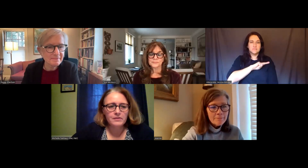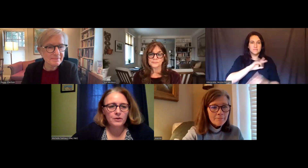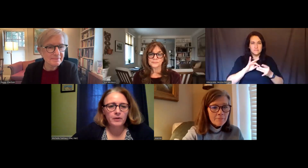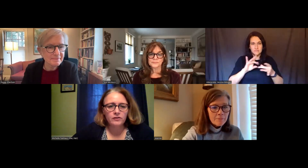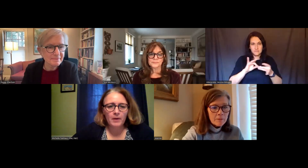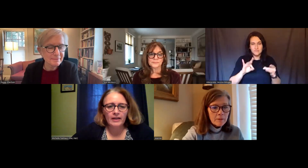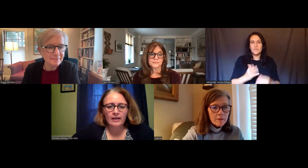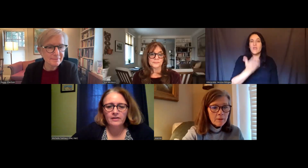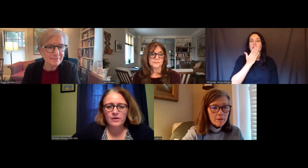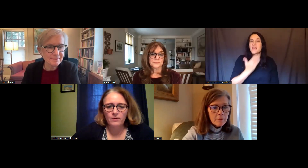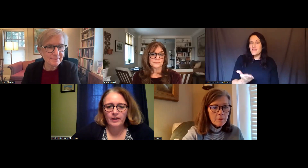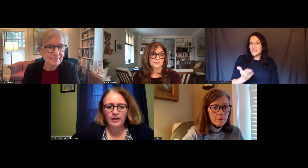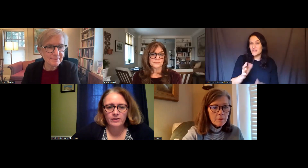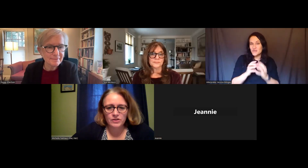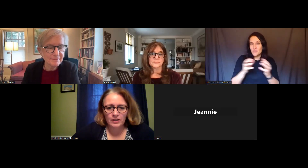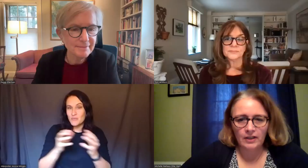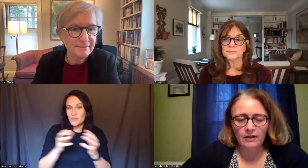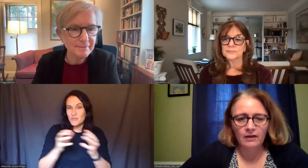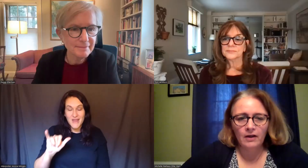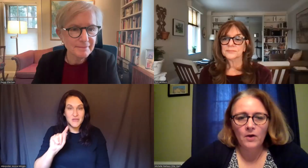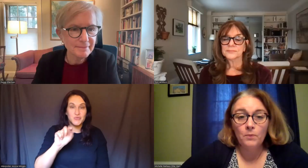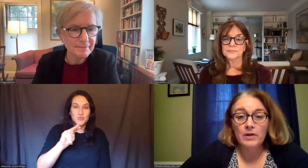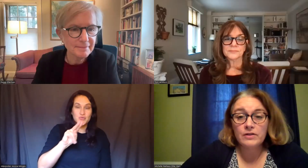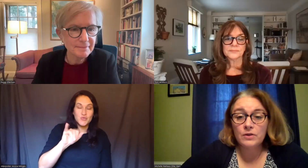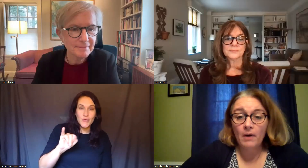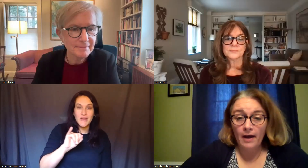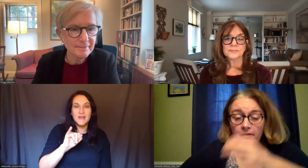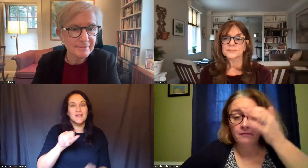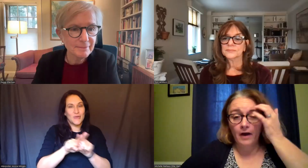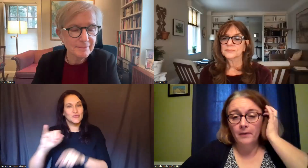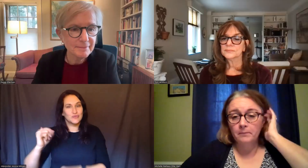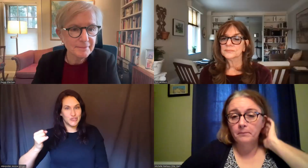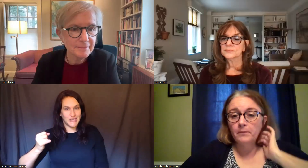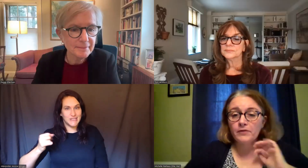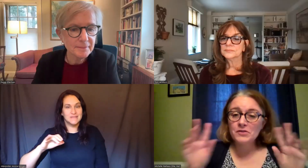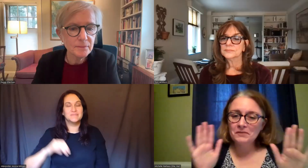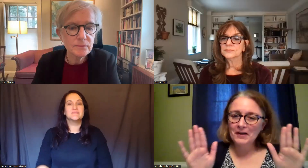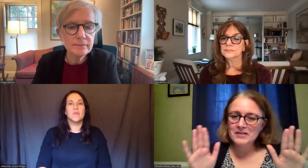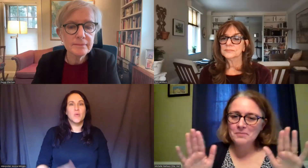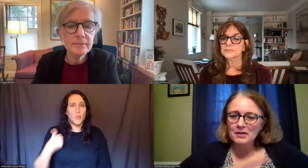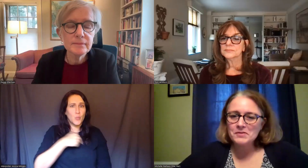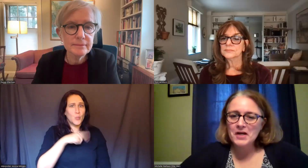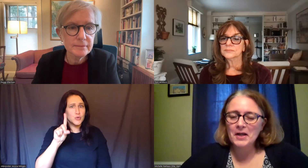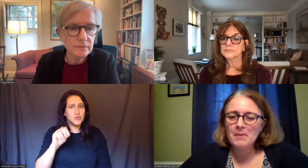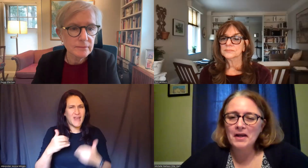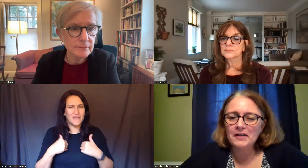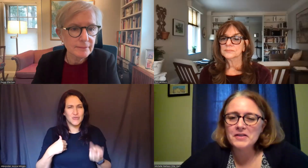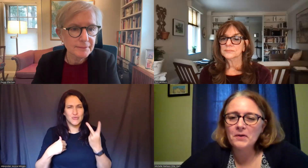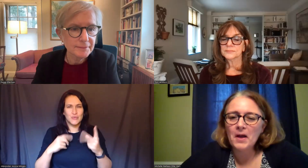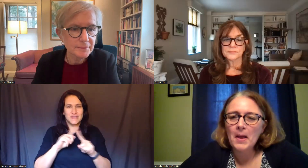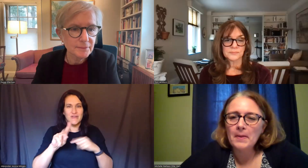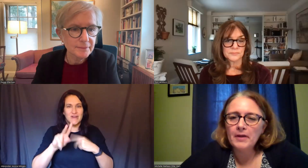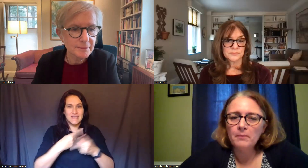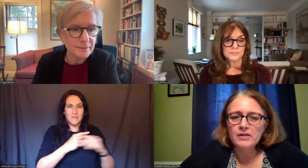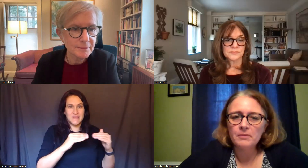Thank you so much, Peggy, Tony, and Jeannie. We do have, there's 2 different kinds of peers we're talking about here.